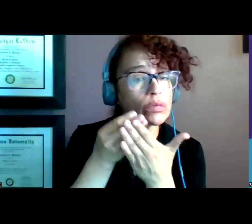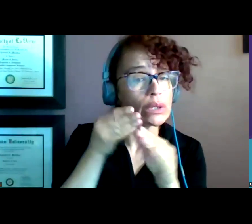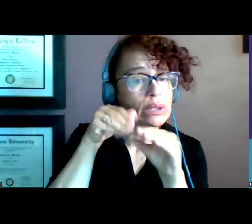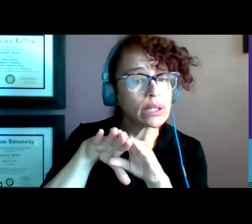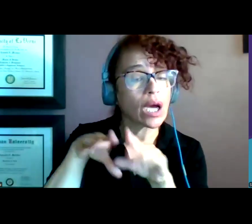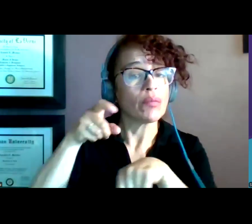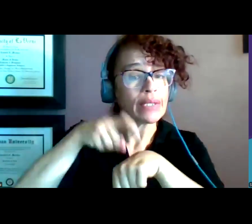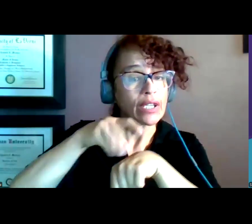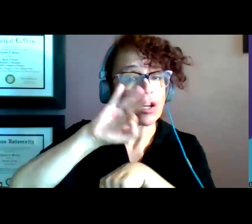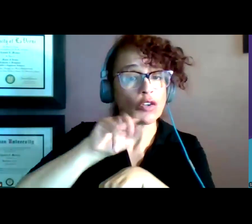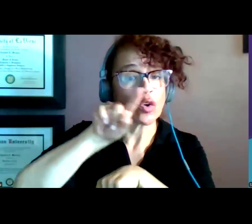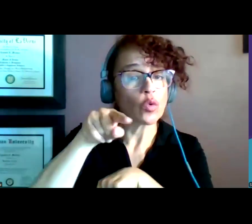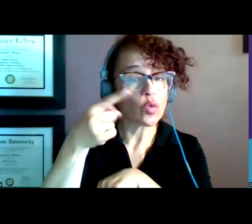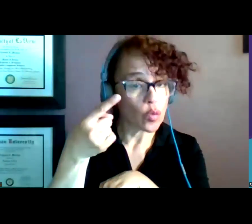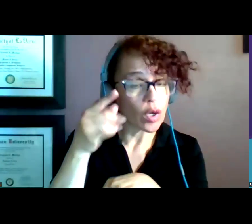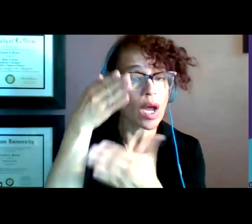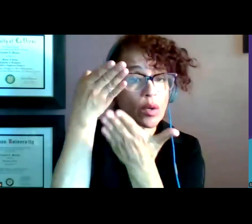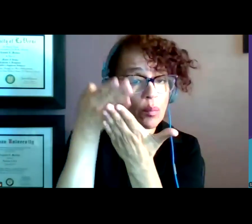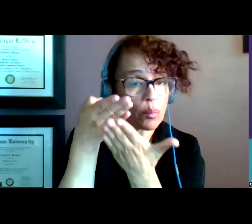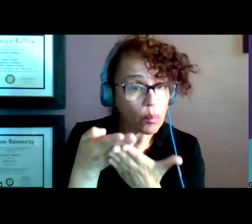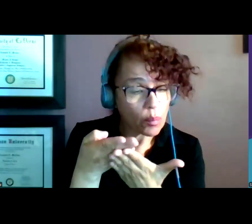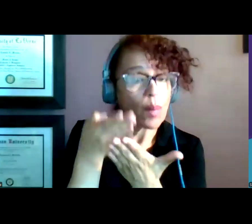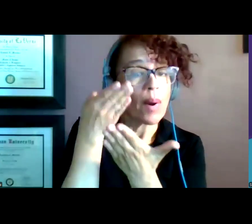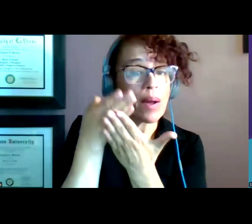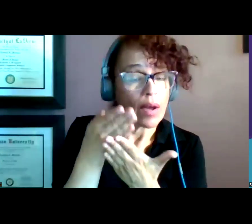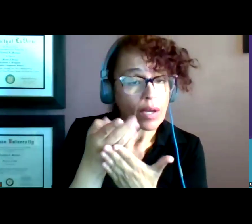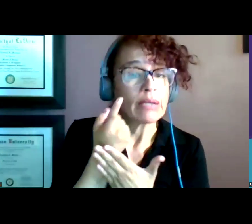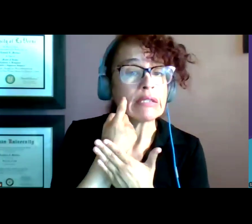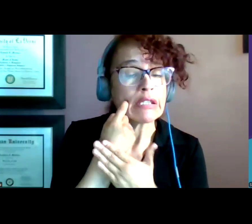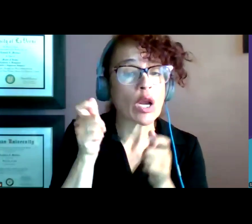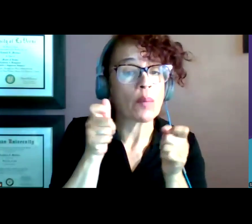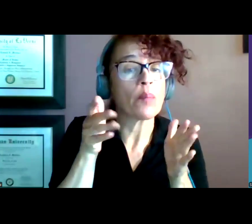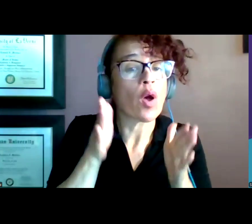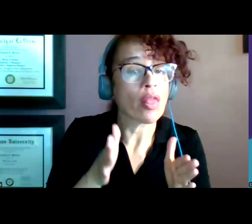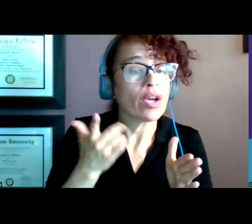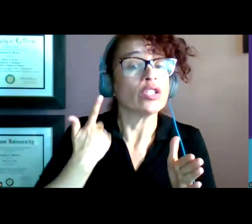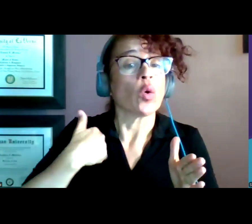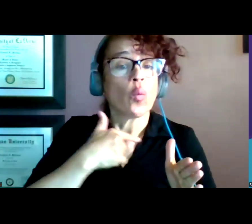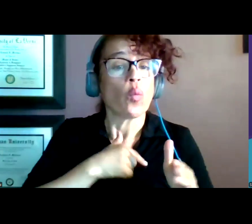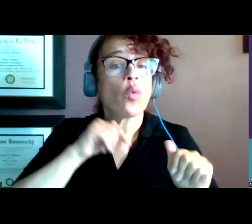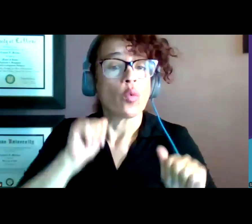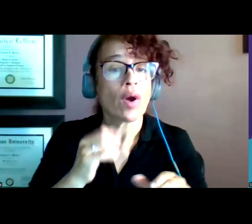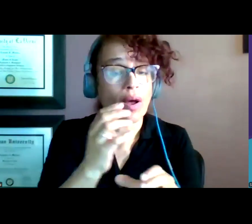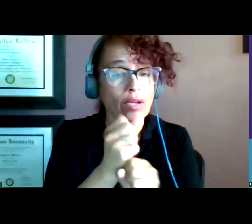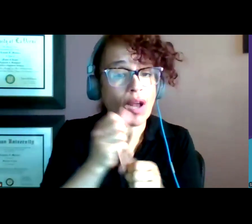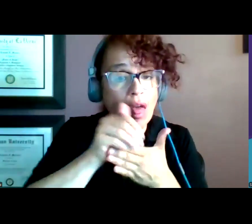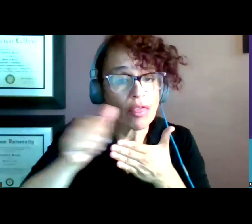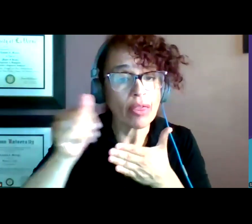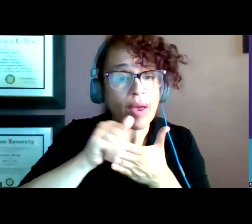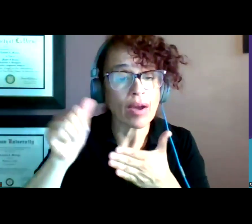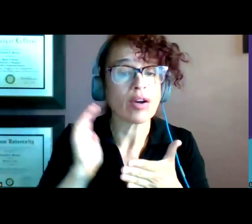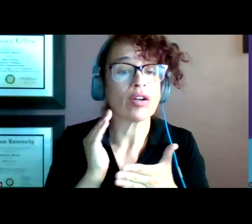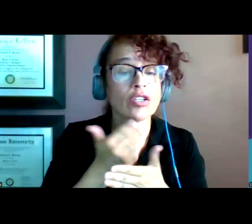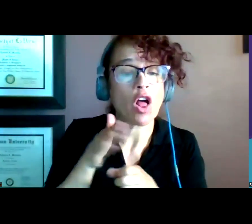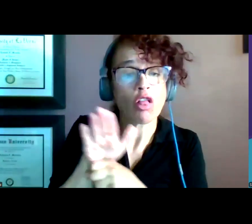this on time, July 1st, and that it's approved by the current administration so that we can get those dollars out to our